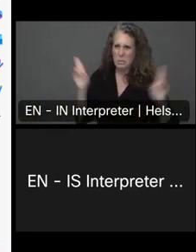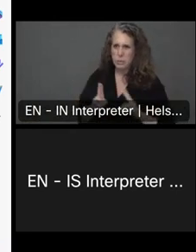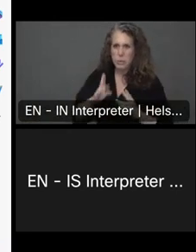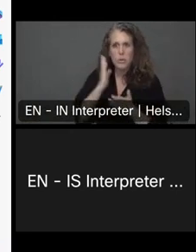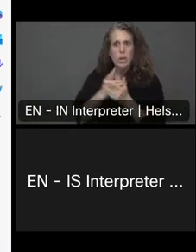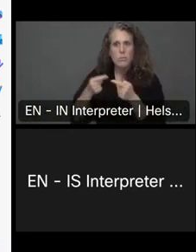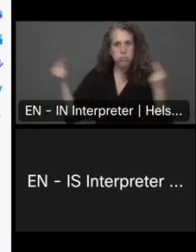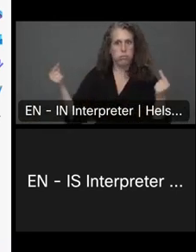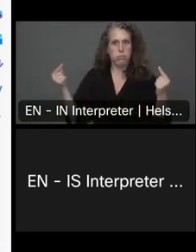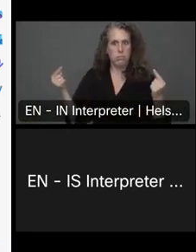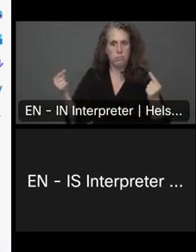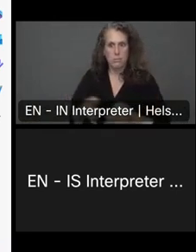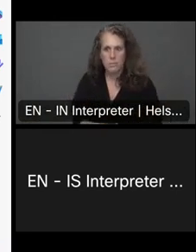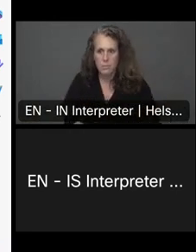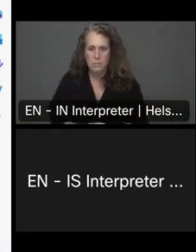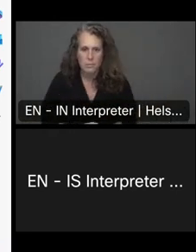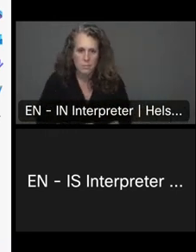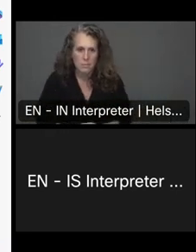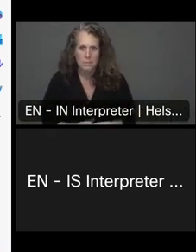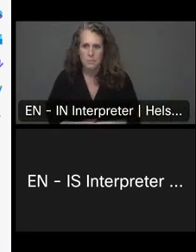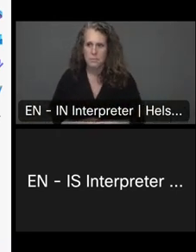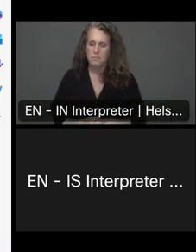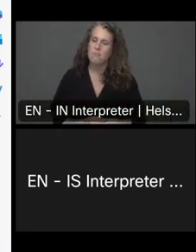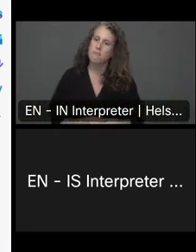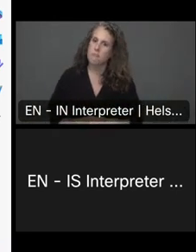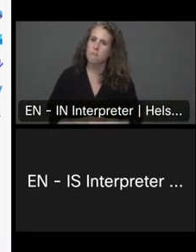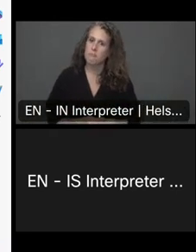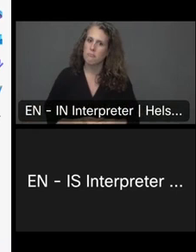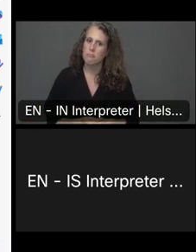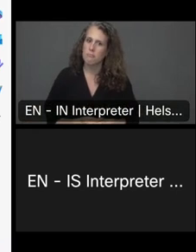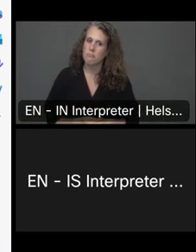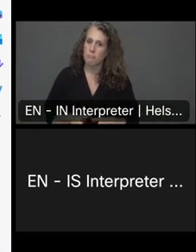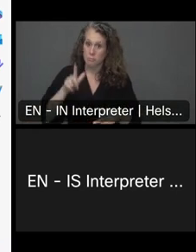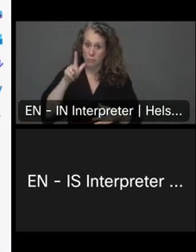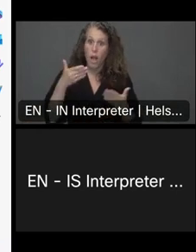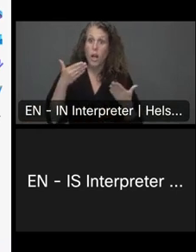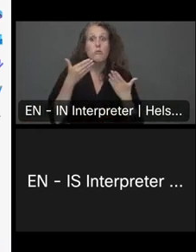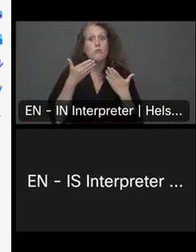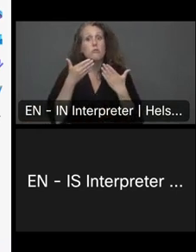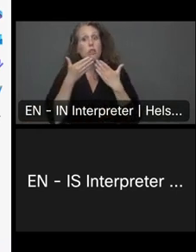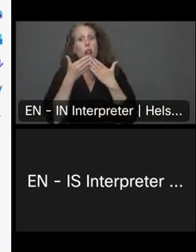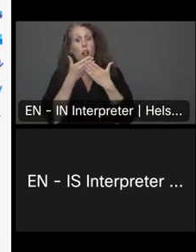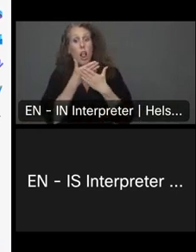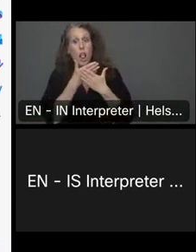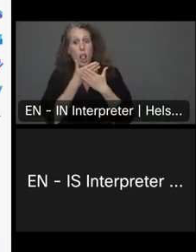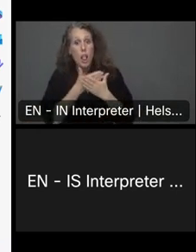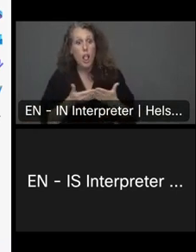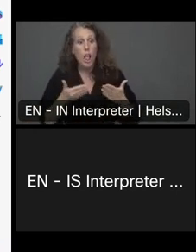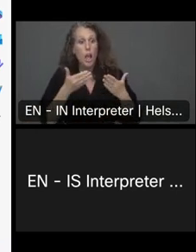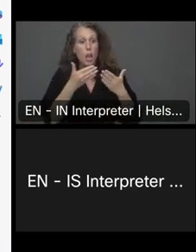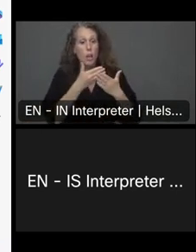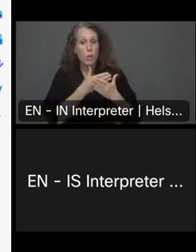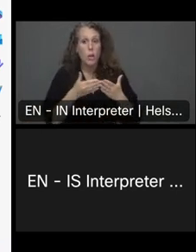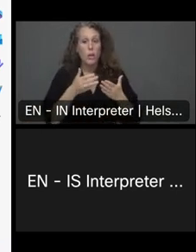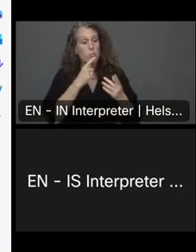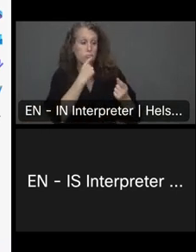hard to imagine a language in which more circumlocution you use, the ruder you're taken to be, and vice